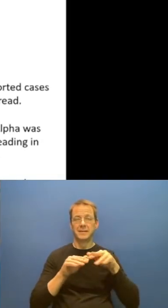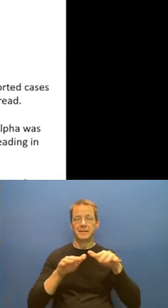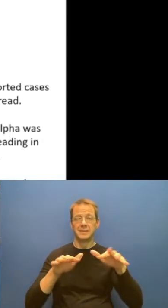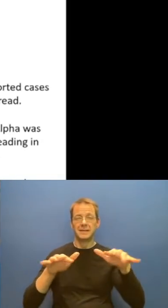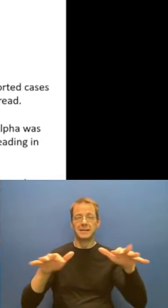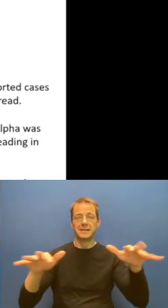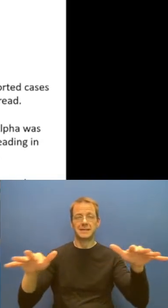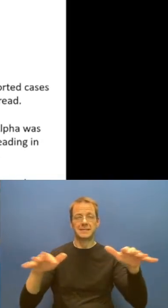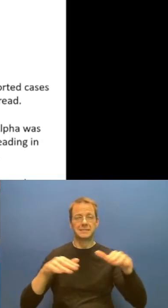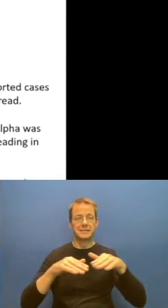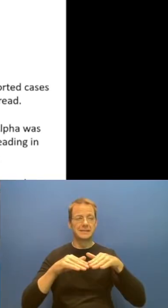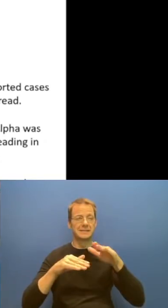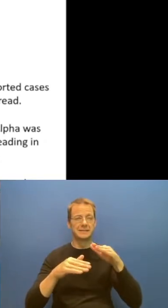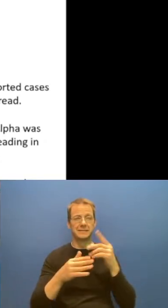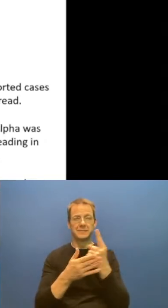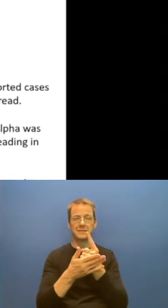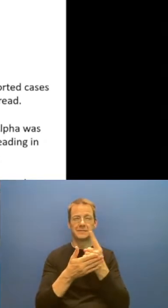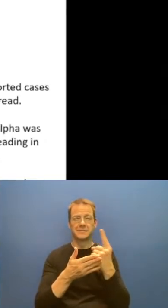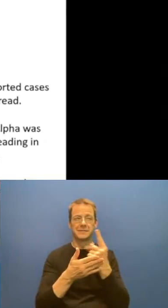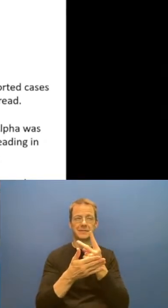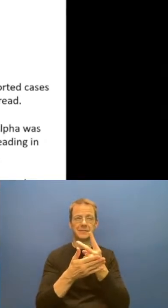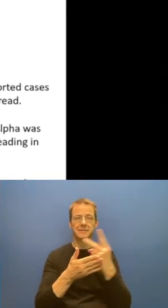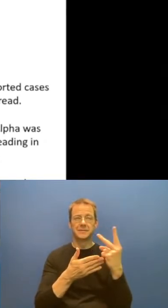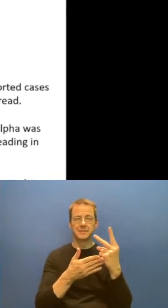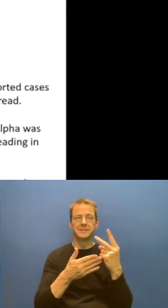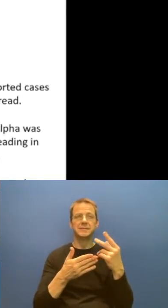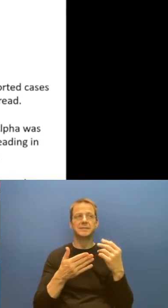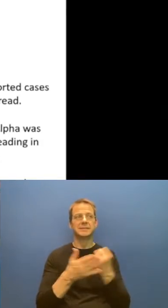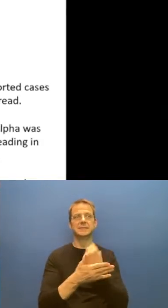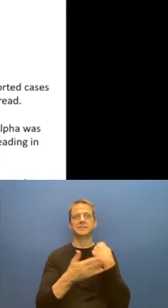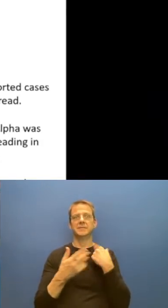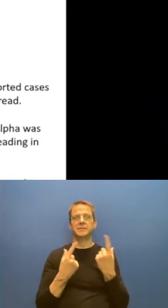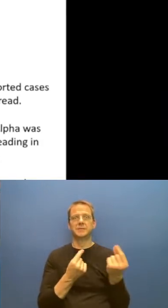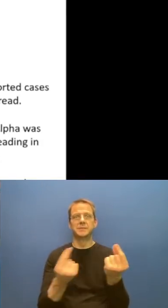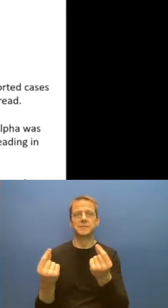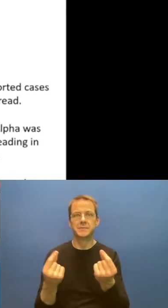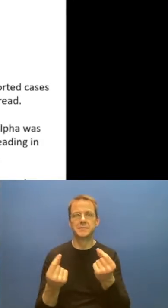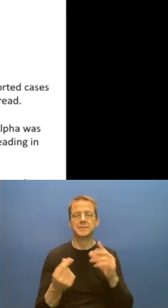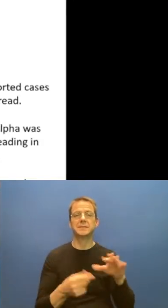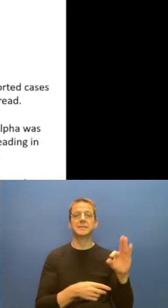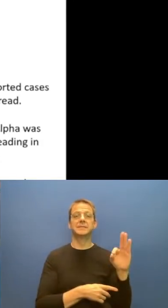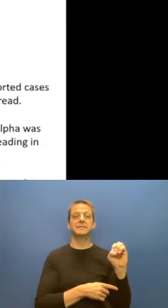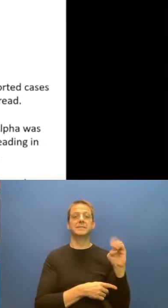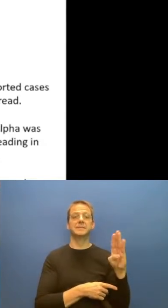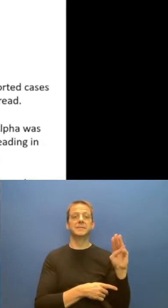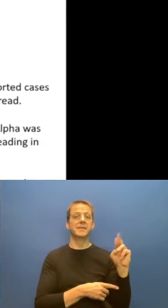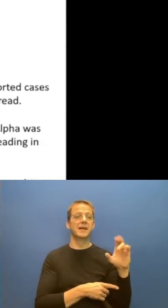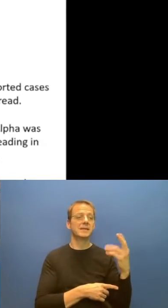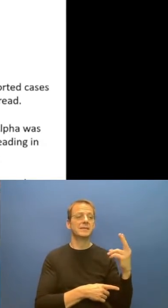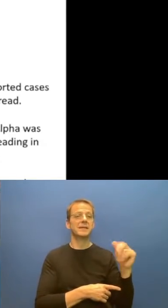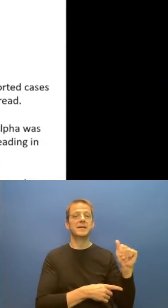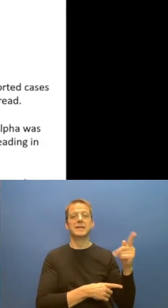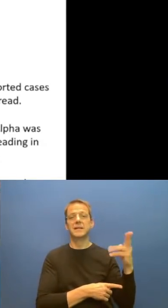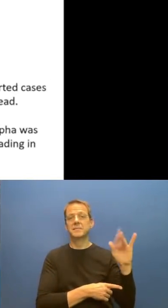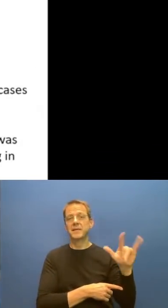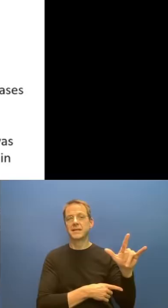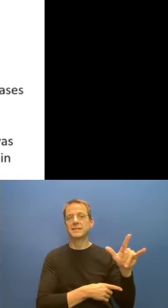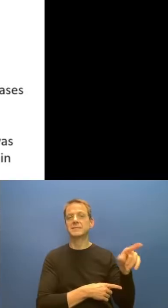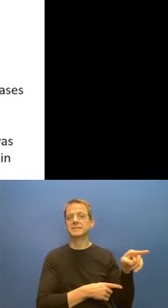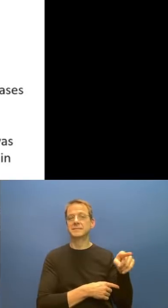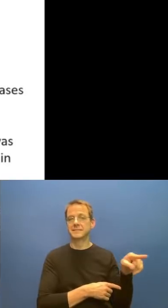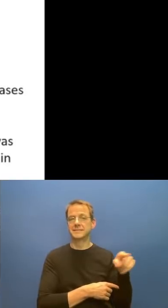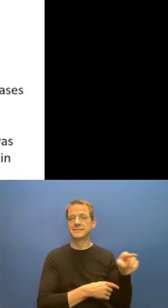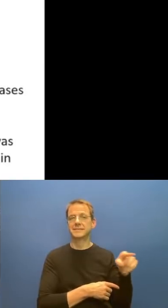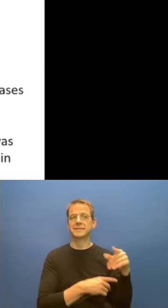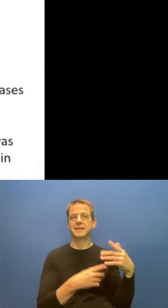March, and April, we had clear exponential growth, which you can see on the bottom graph, which is logarithmic